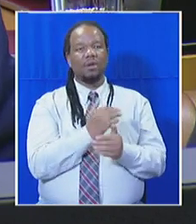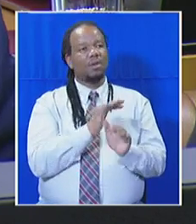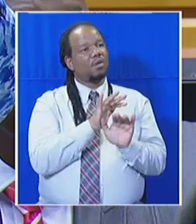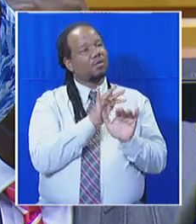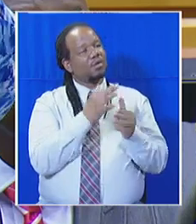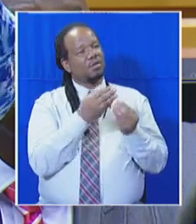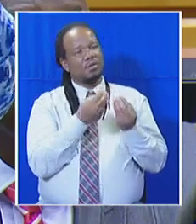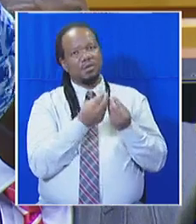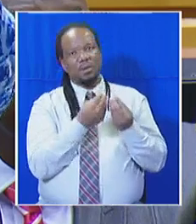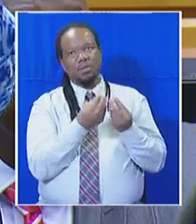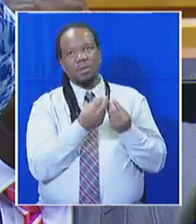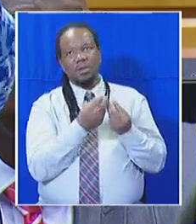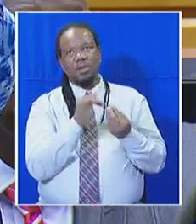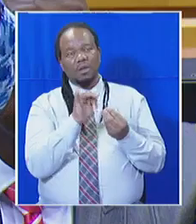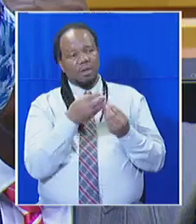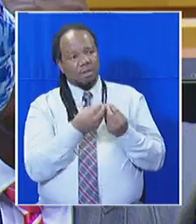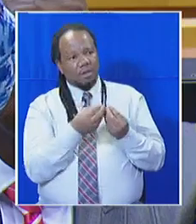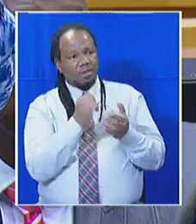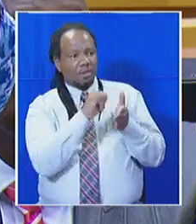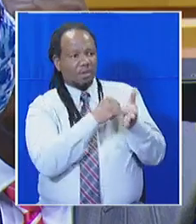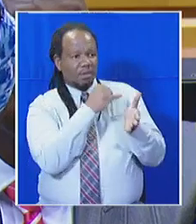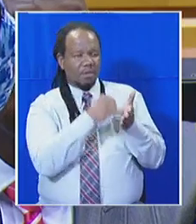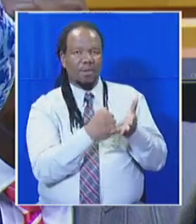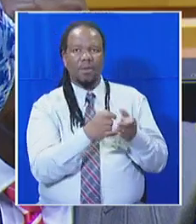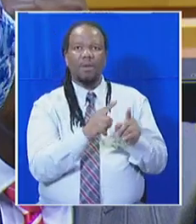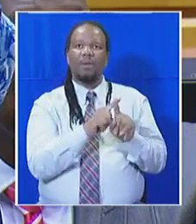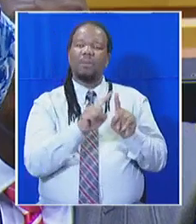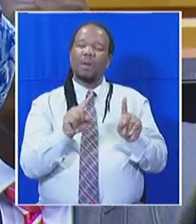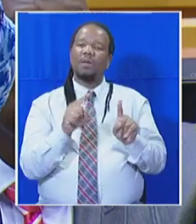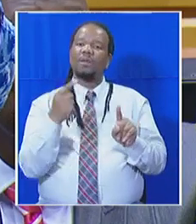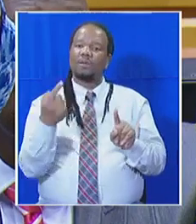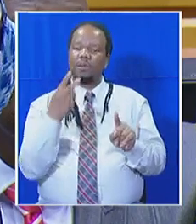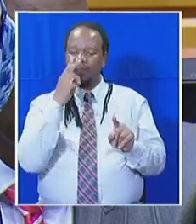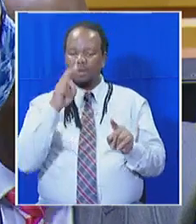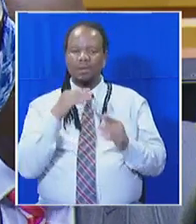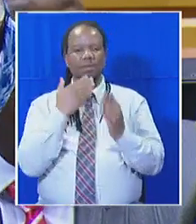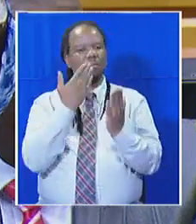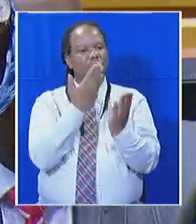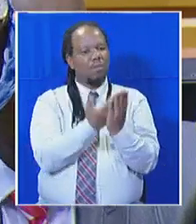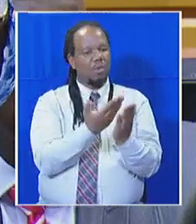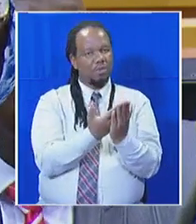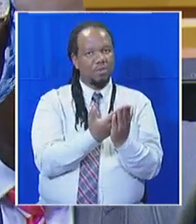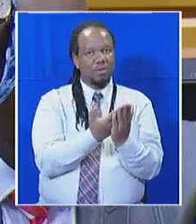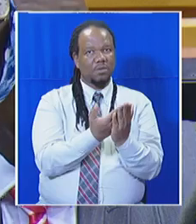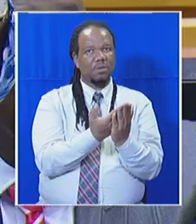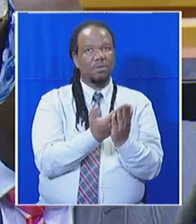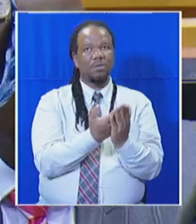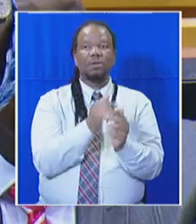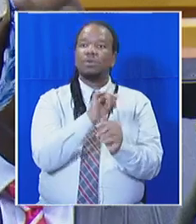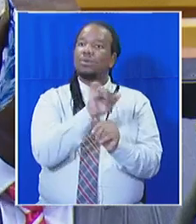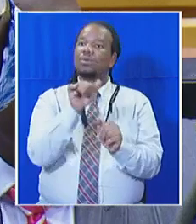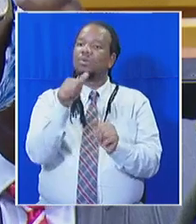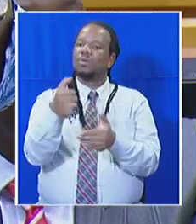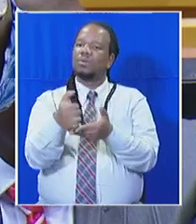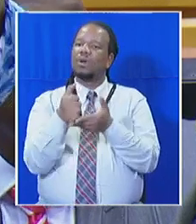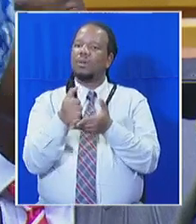misdemeanor had been committed. That must come by way of a substantive motion, and you need to assist us